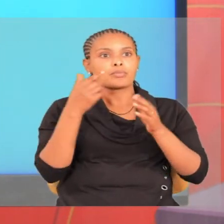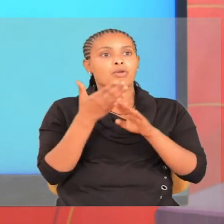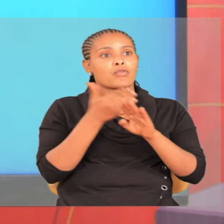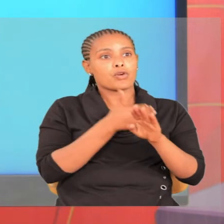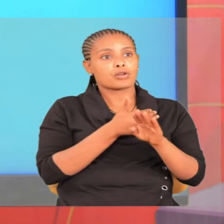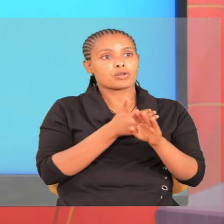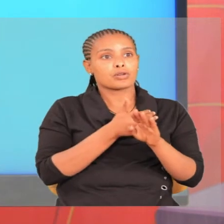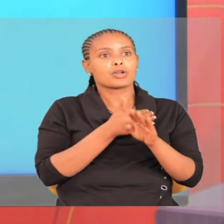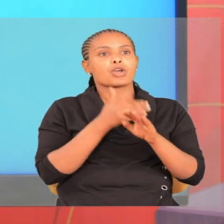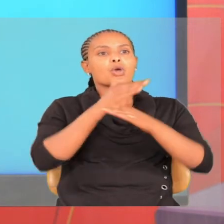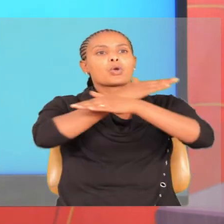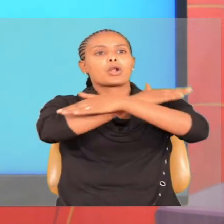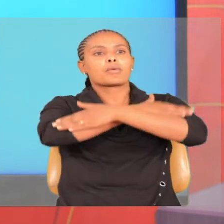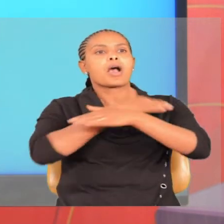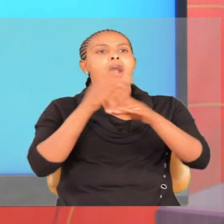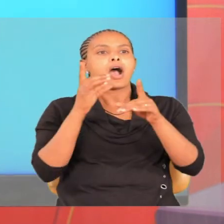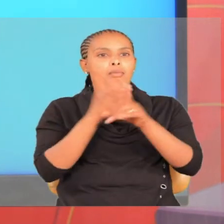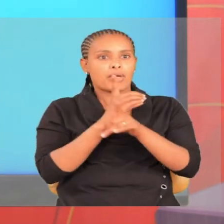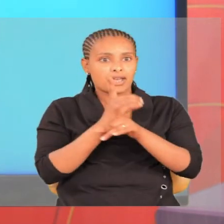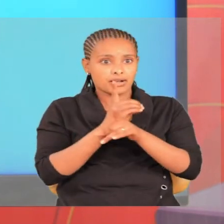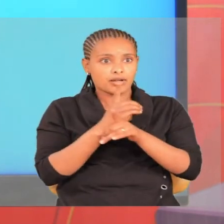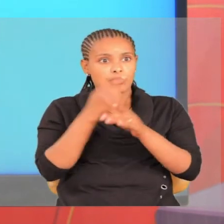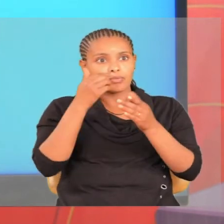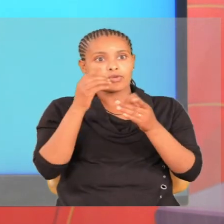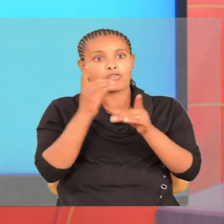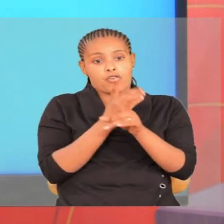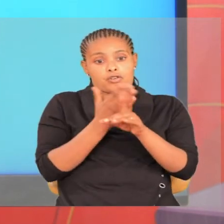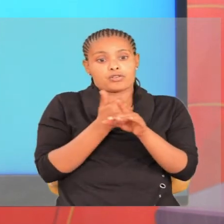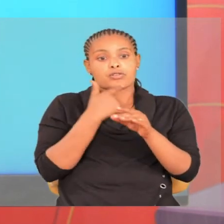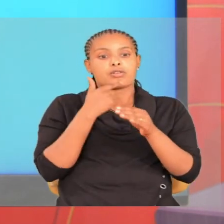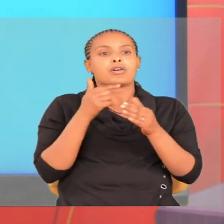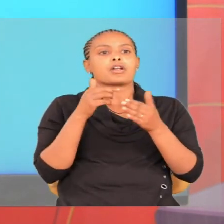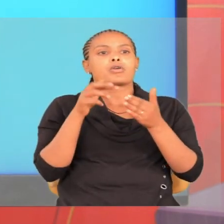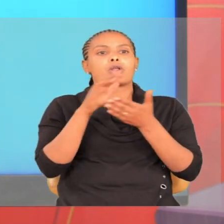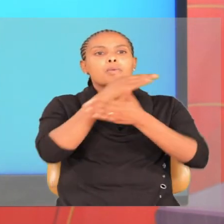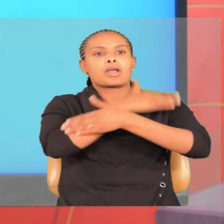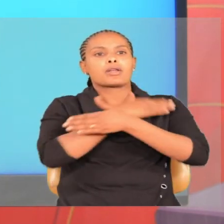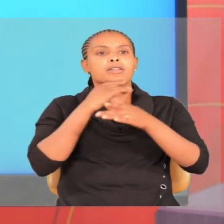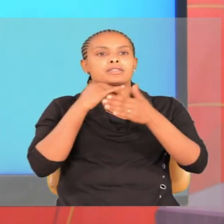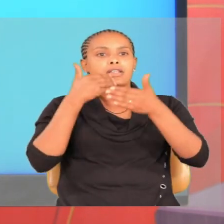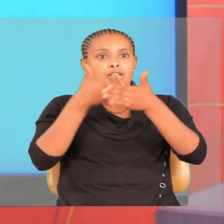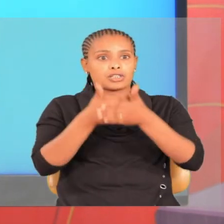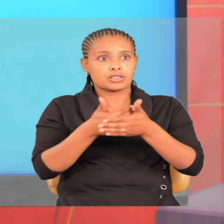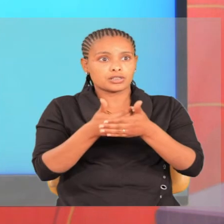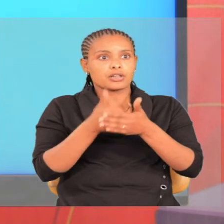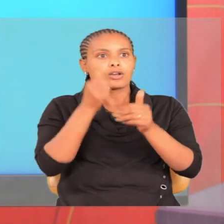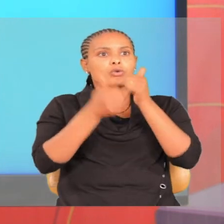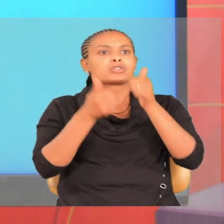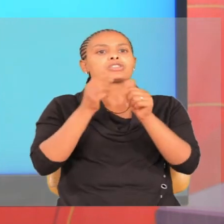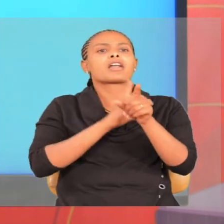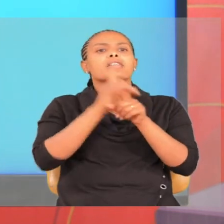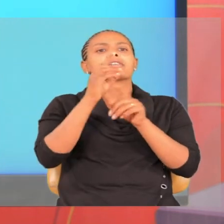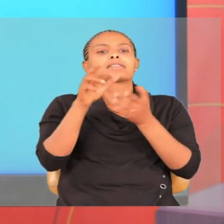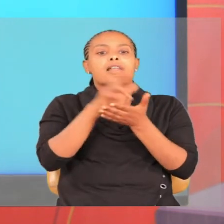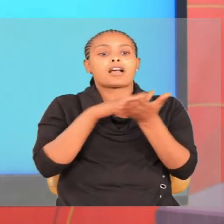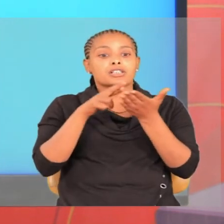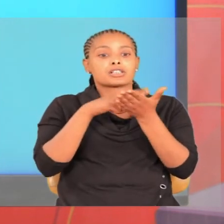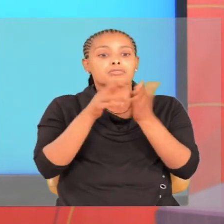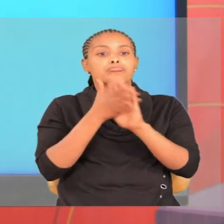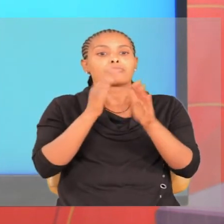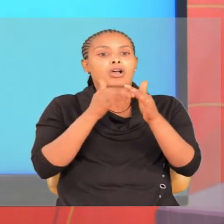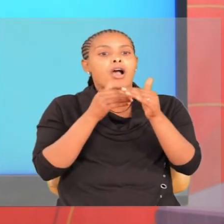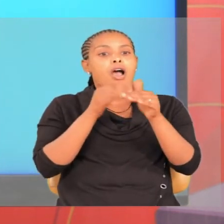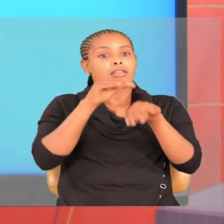before equilibrium is attained, before equilibrium is reached. In which direction will the reaction proceed to